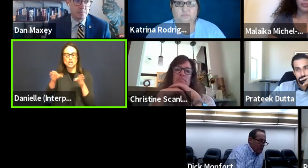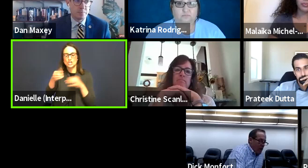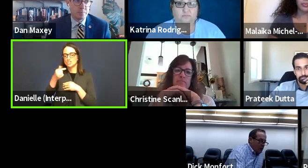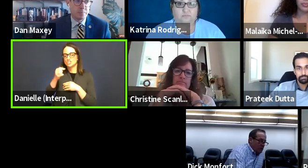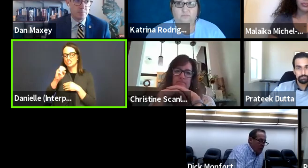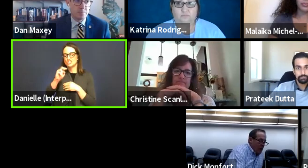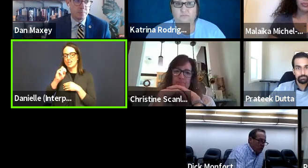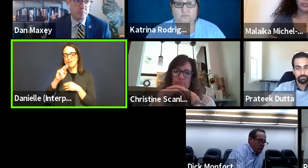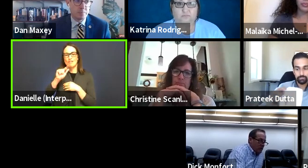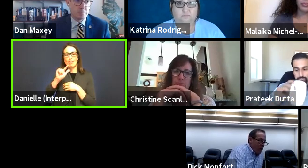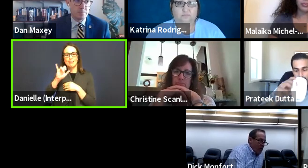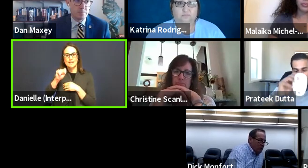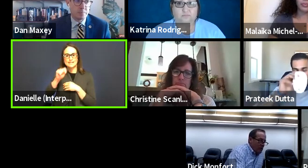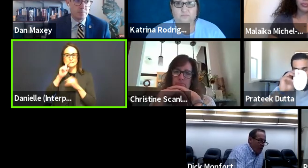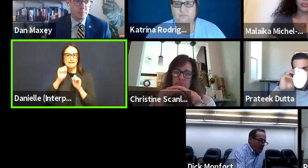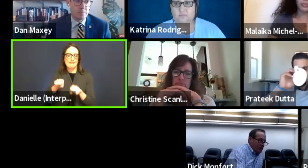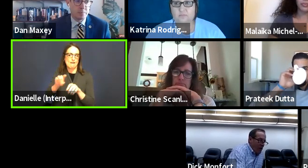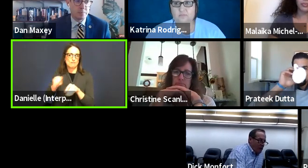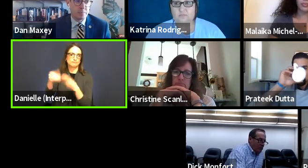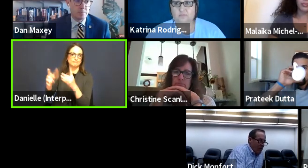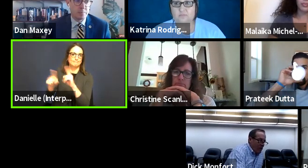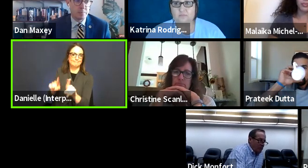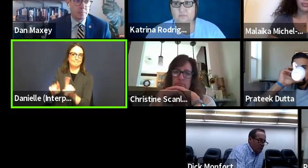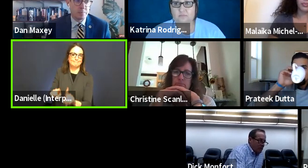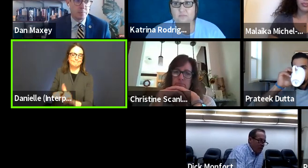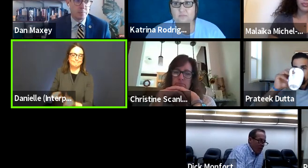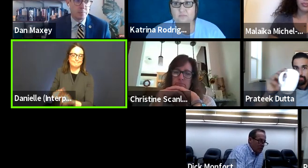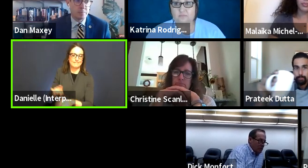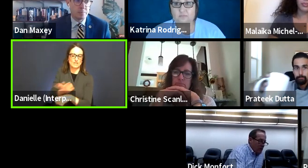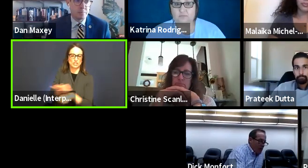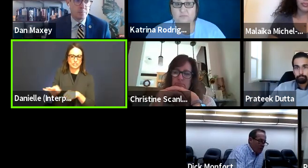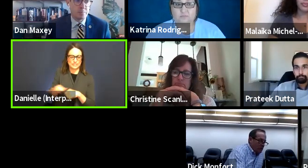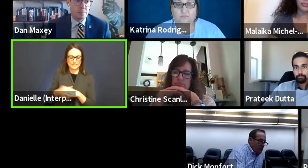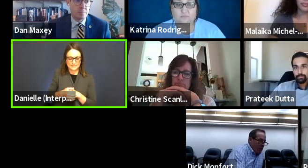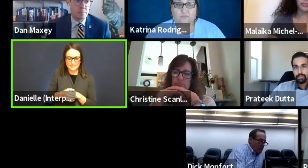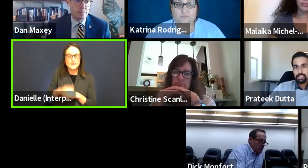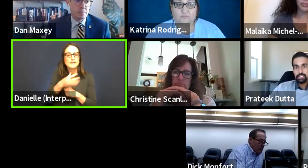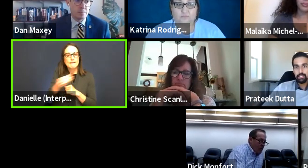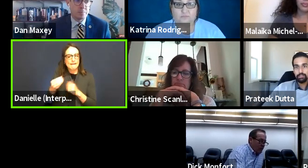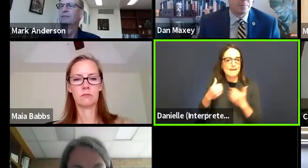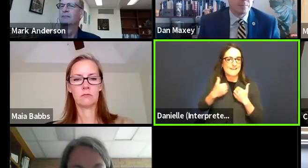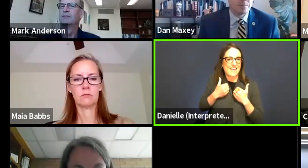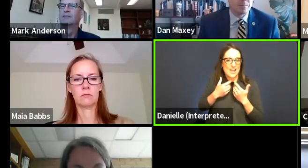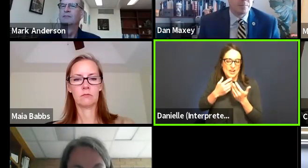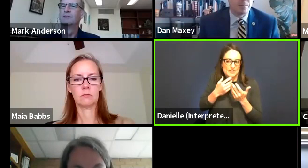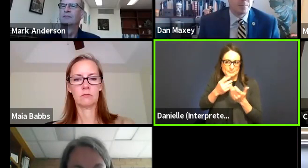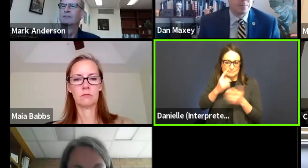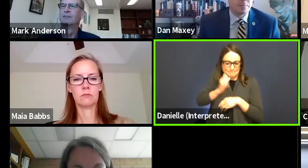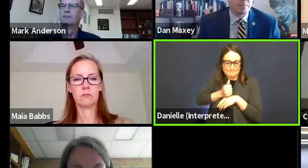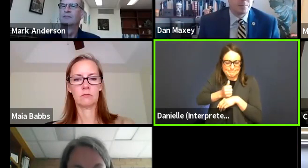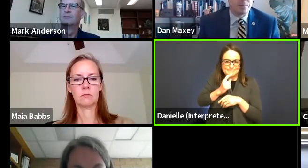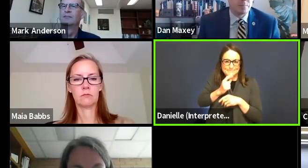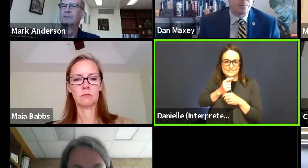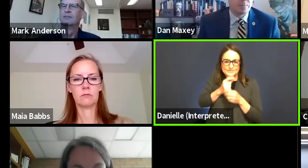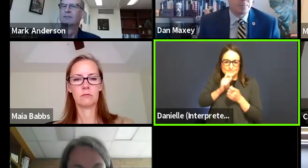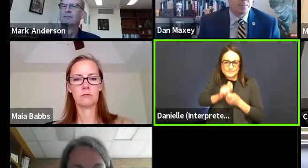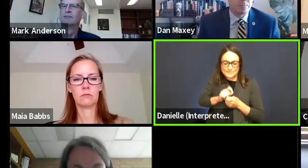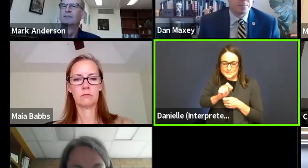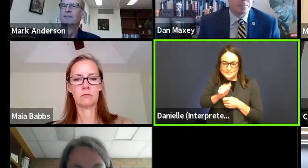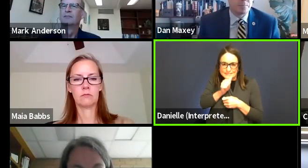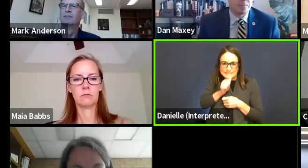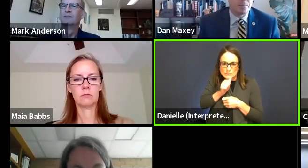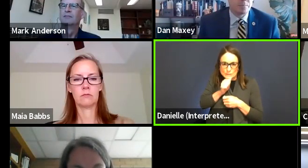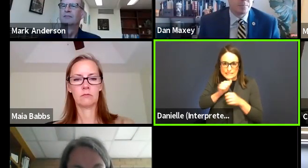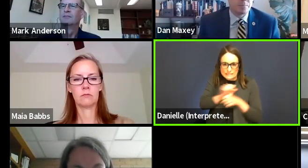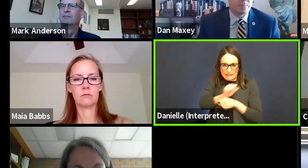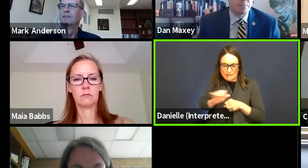specialists trained and equipped to handle a set of discrete tasks. We also created new student support positions in the